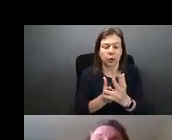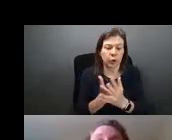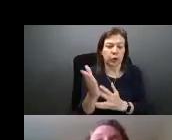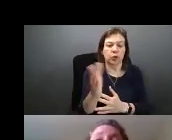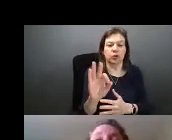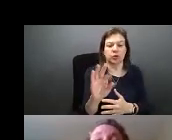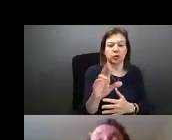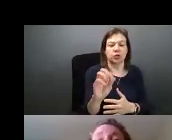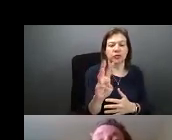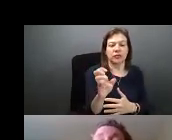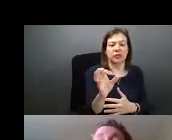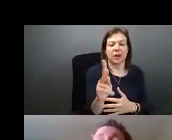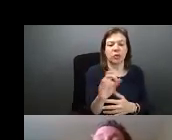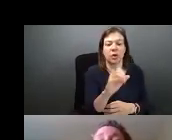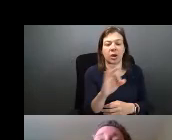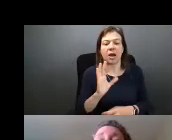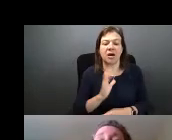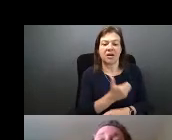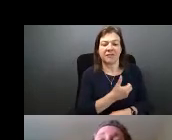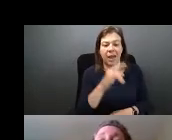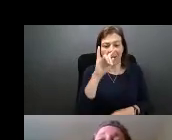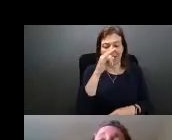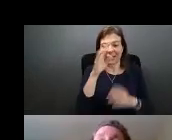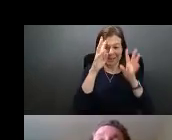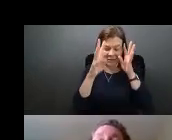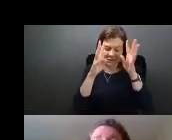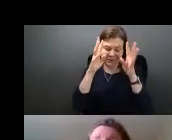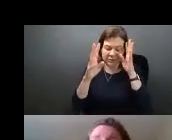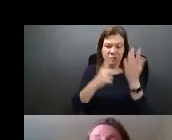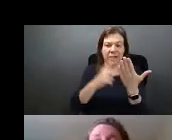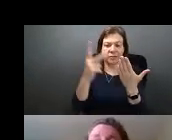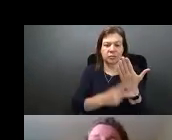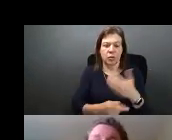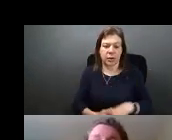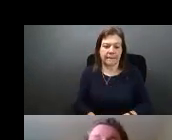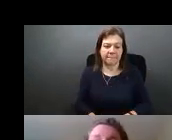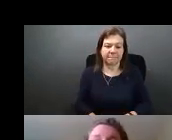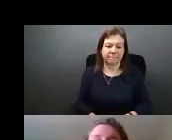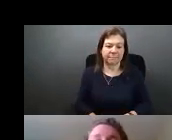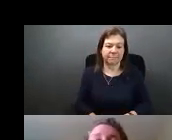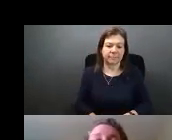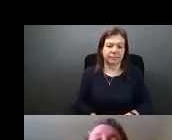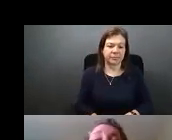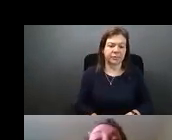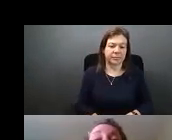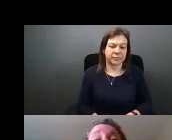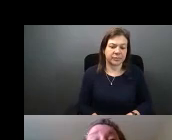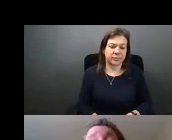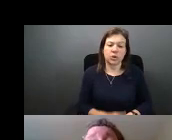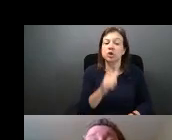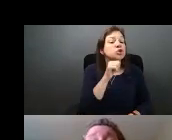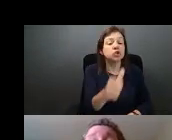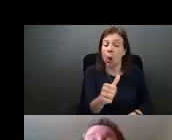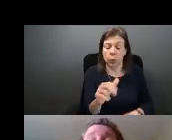Center through the framework of our Kids Create program. Do